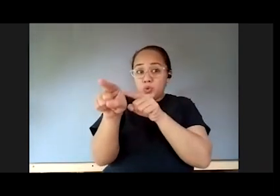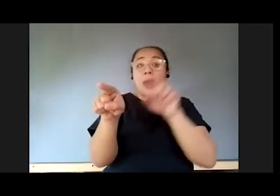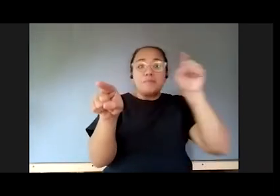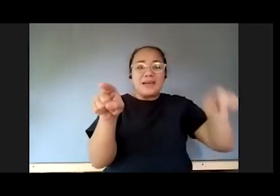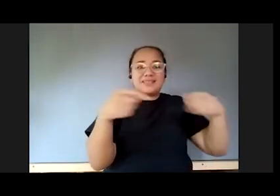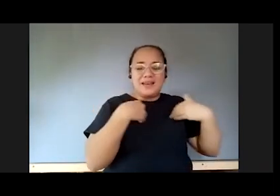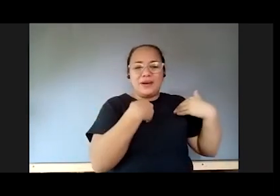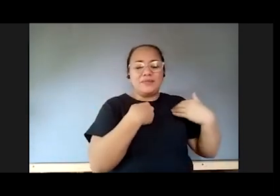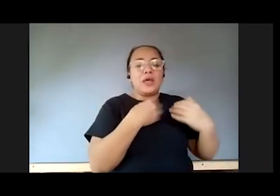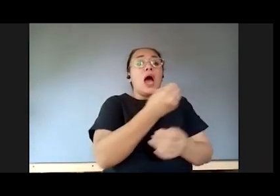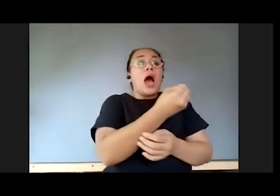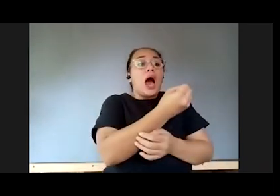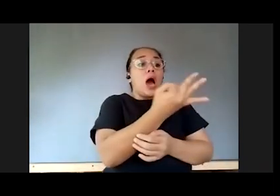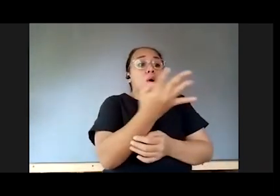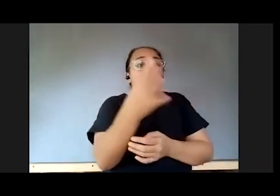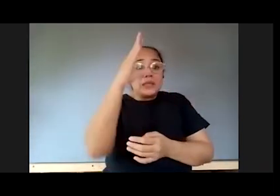have?